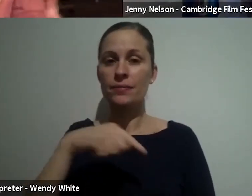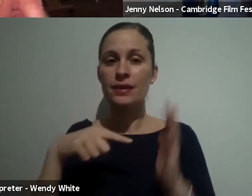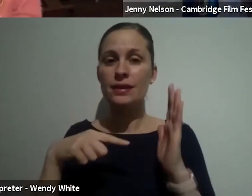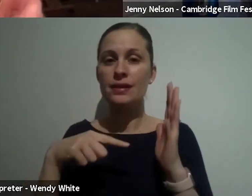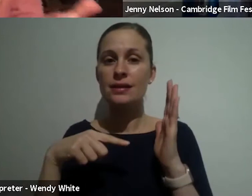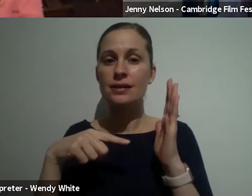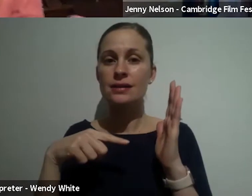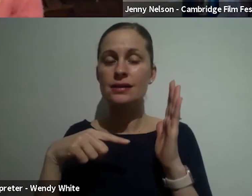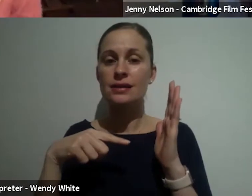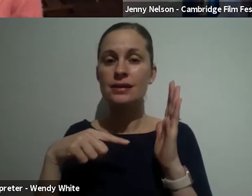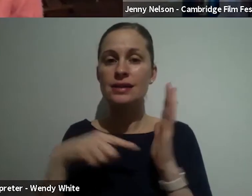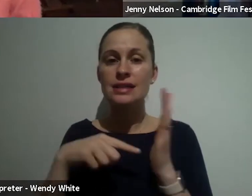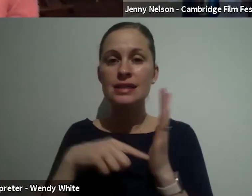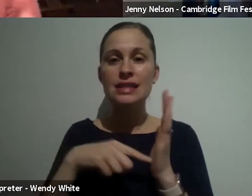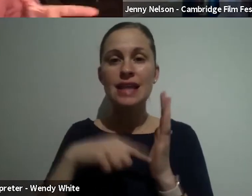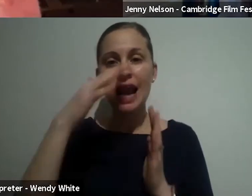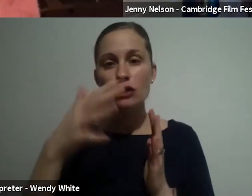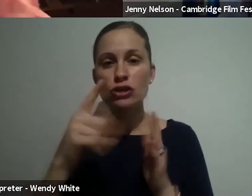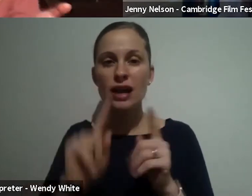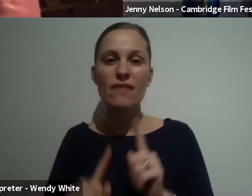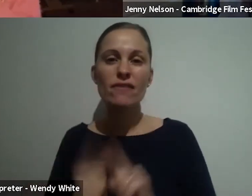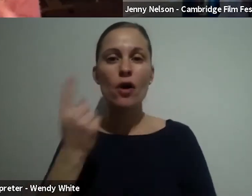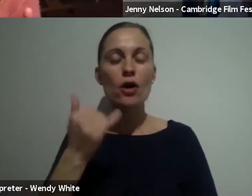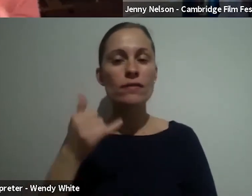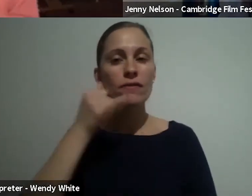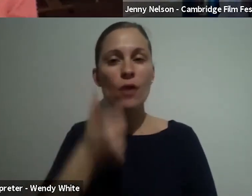Teenagers get their first cell phone around